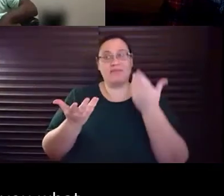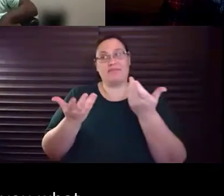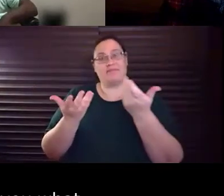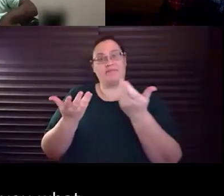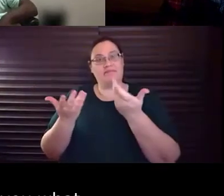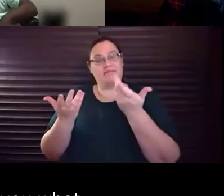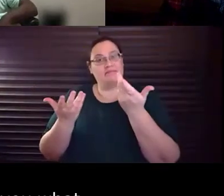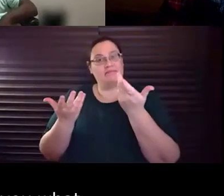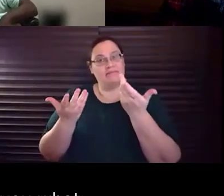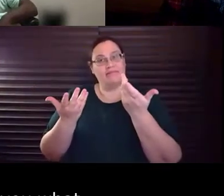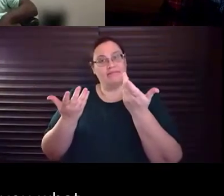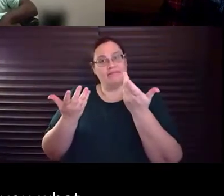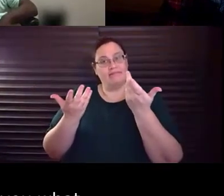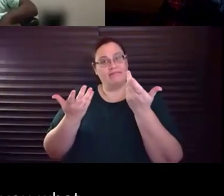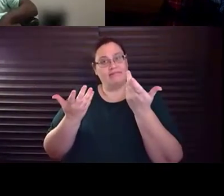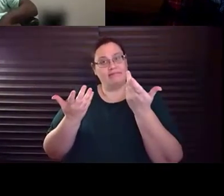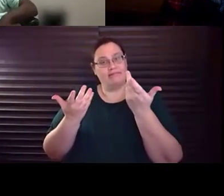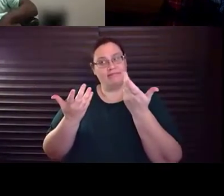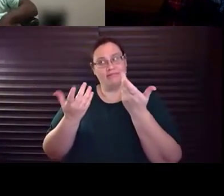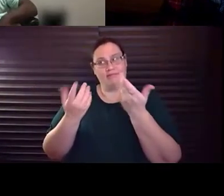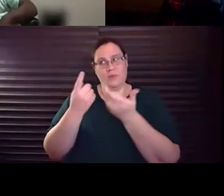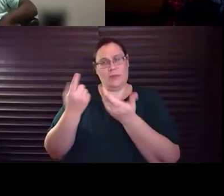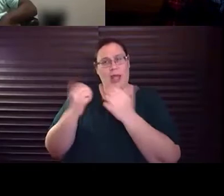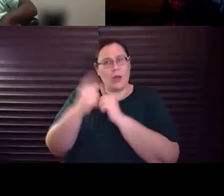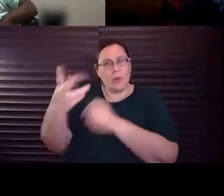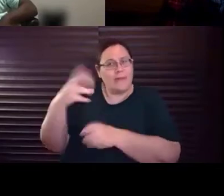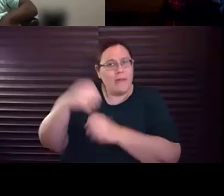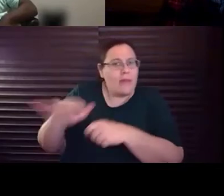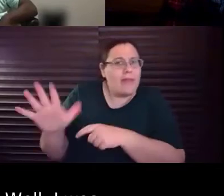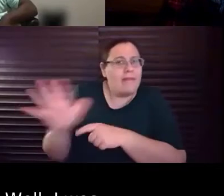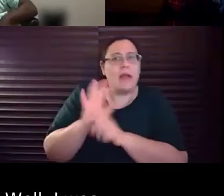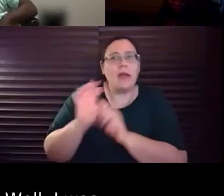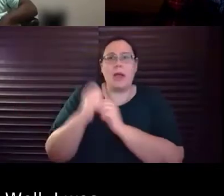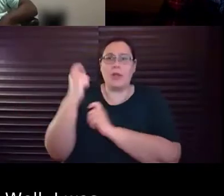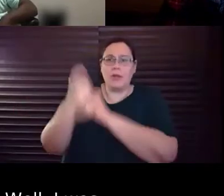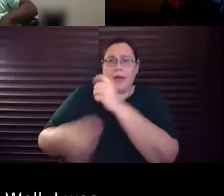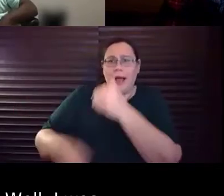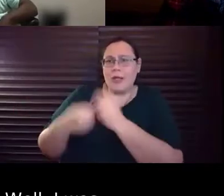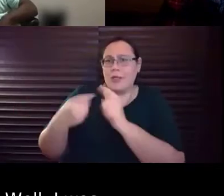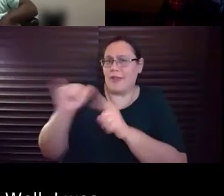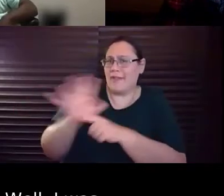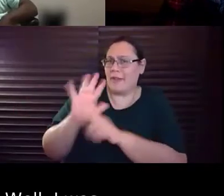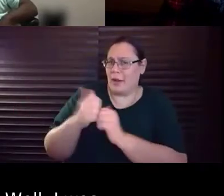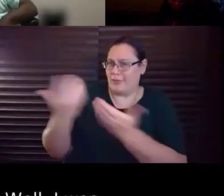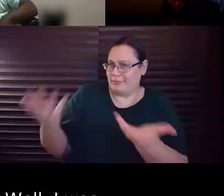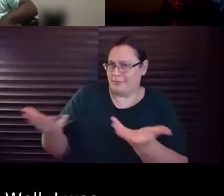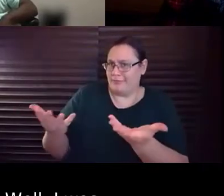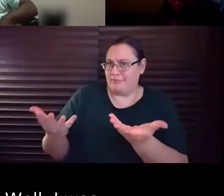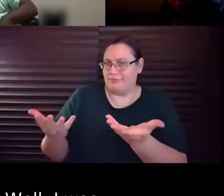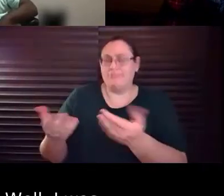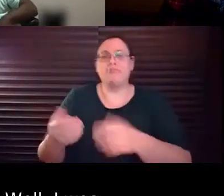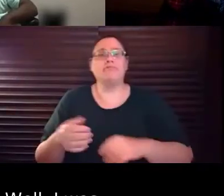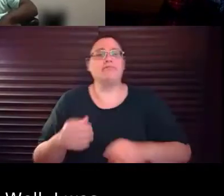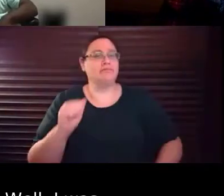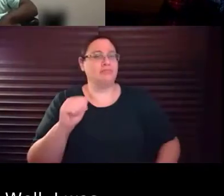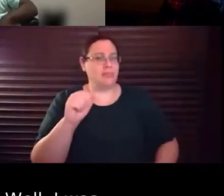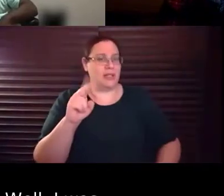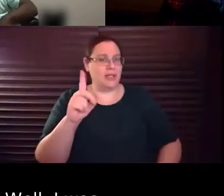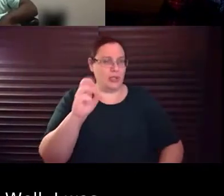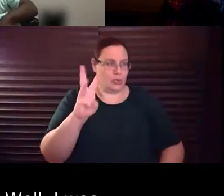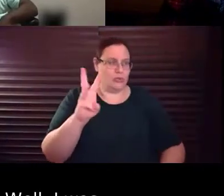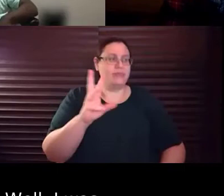what you did in this film? What your contributions? Yeah. Well, I was one of